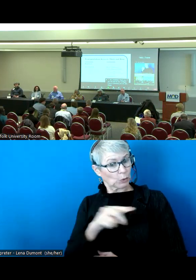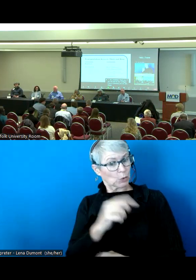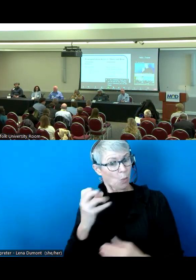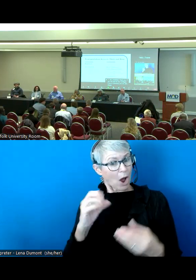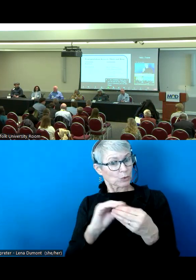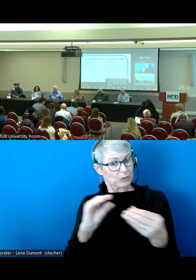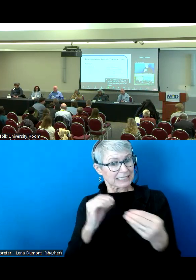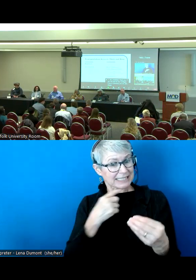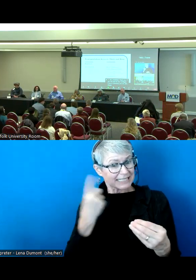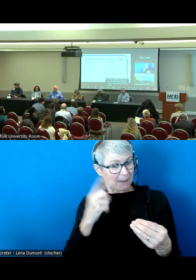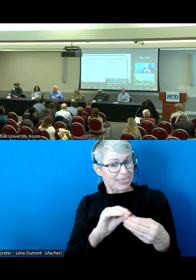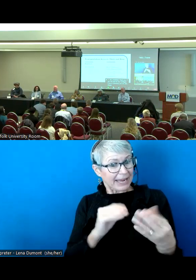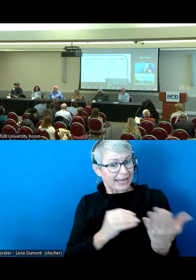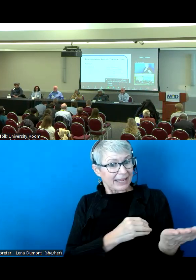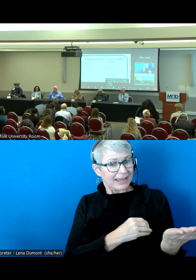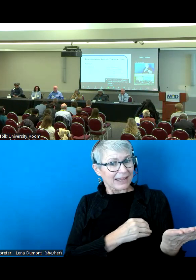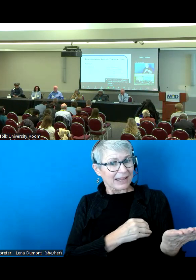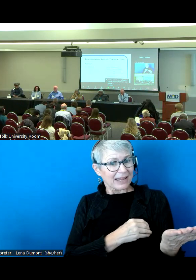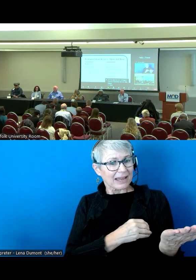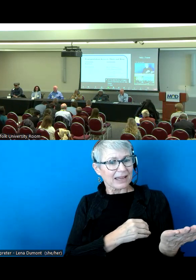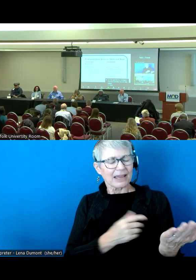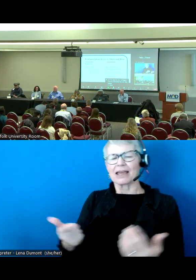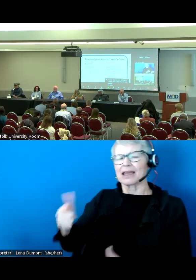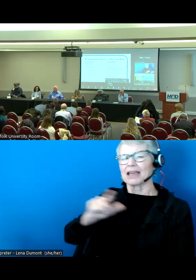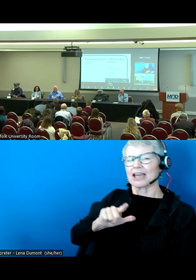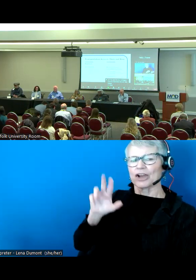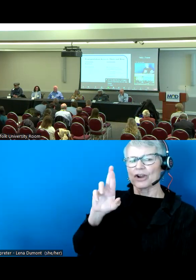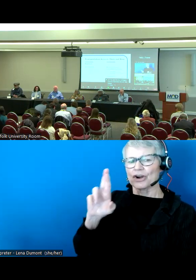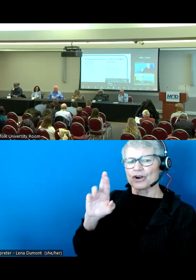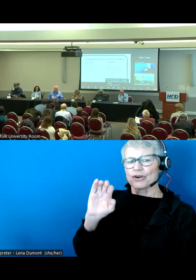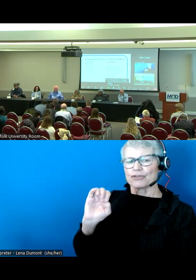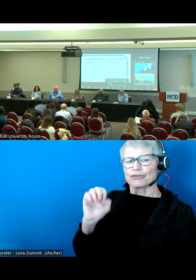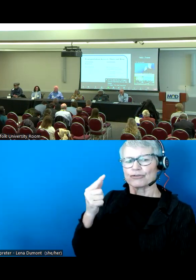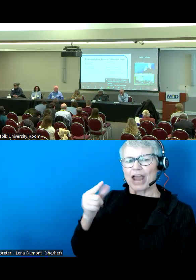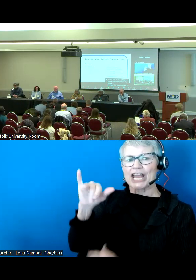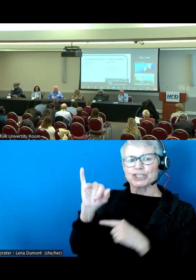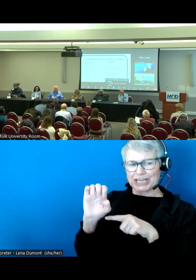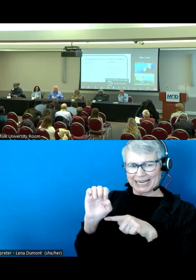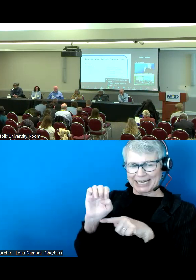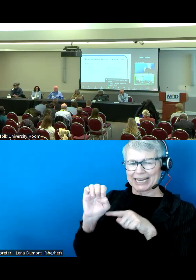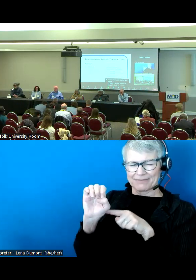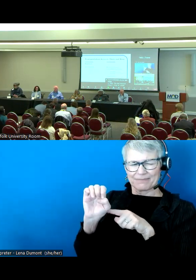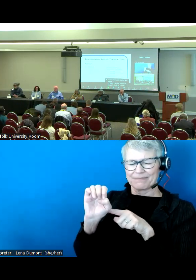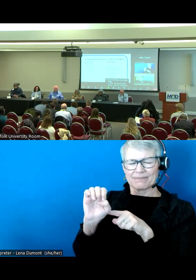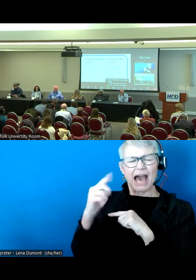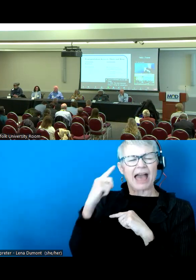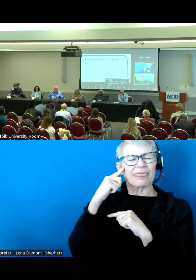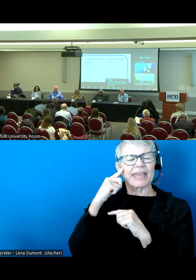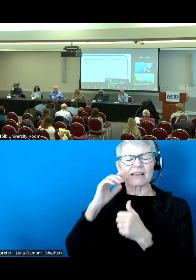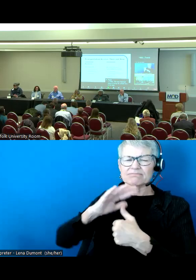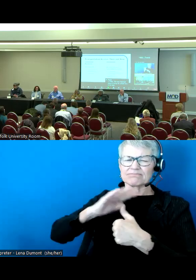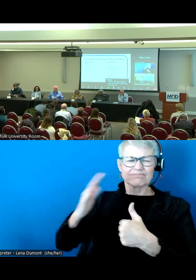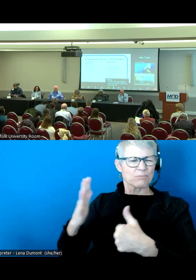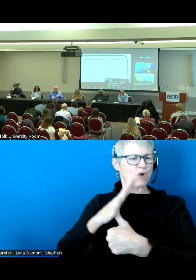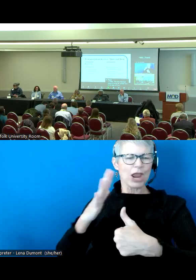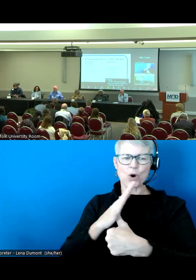Hello. Hey, Reg. The most important thing is to bring the people back to the table, sit them down, make them come